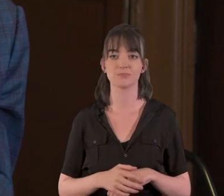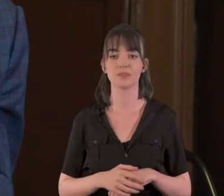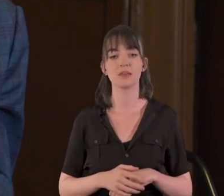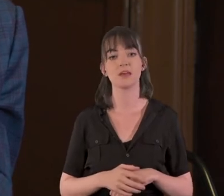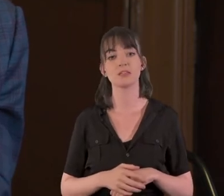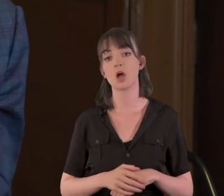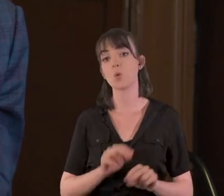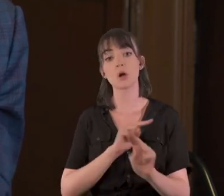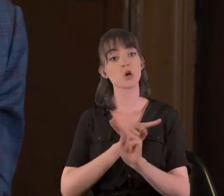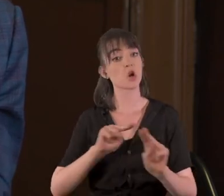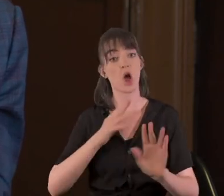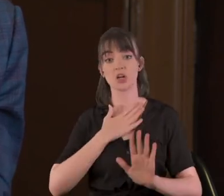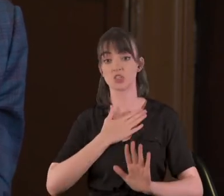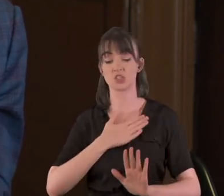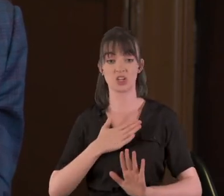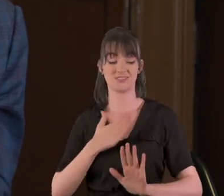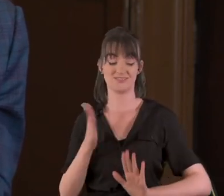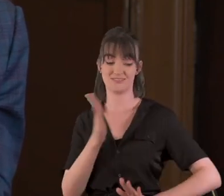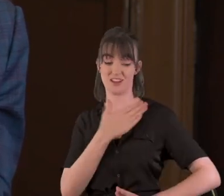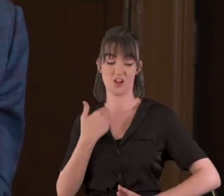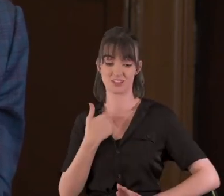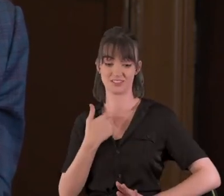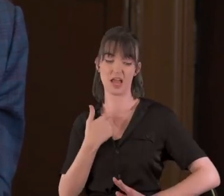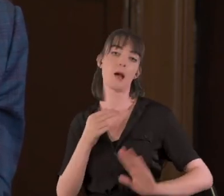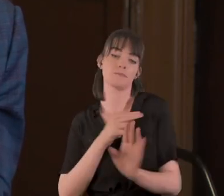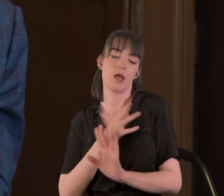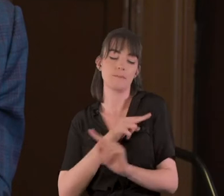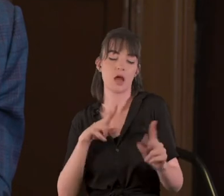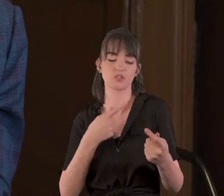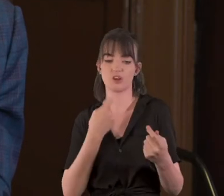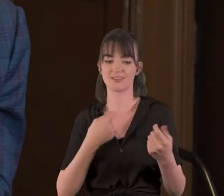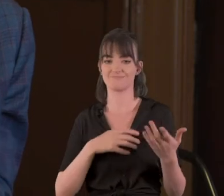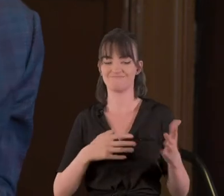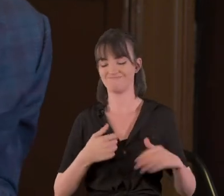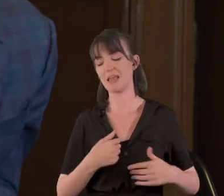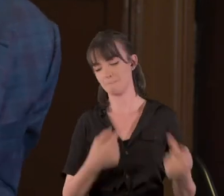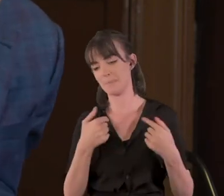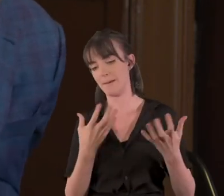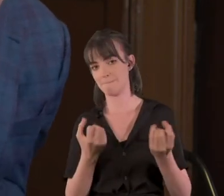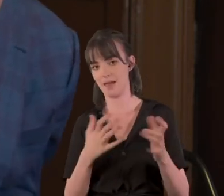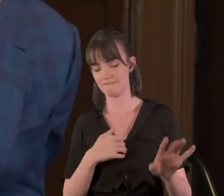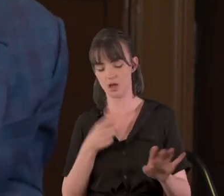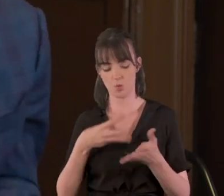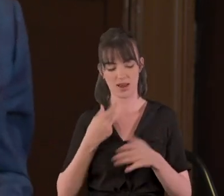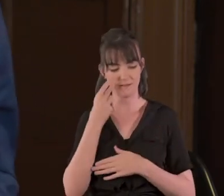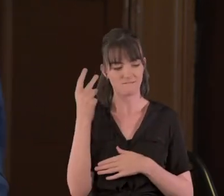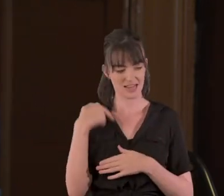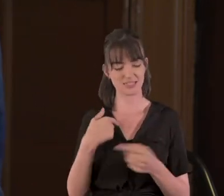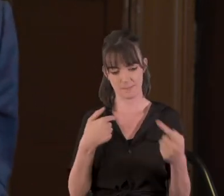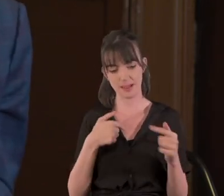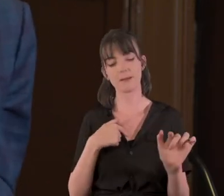And not just us, but that's not a way of deflecting blame. No, when I reflect upon it, I think that's very true. In the last programme